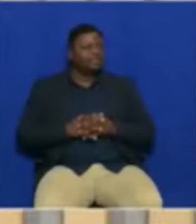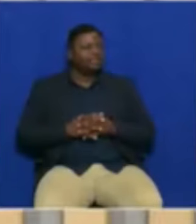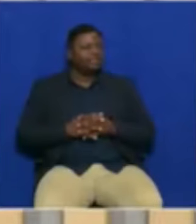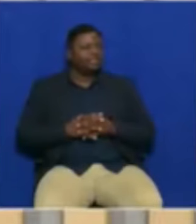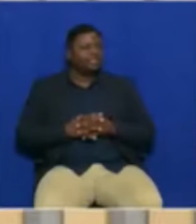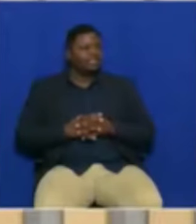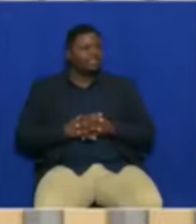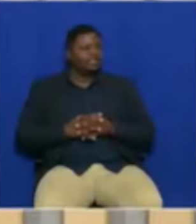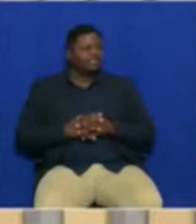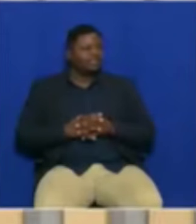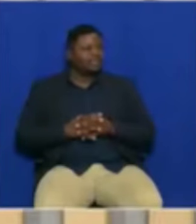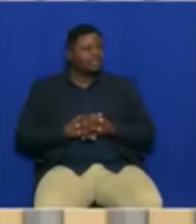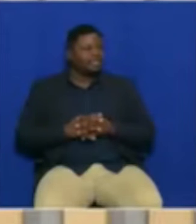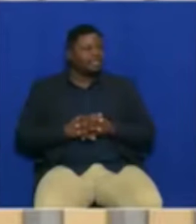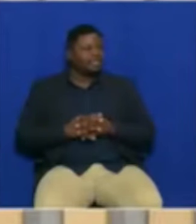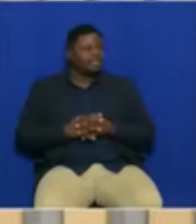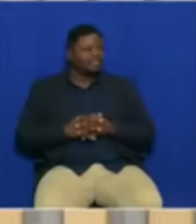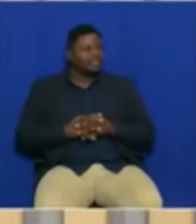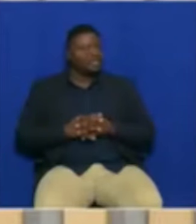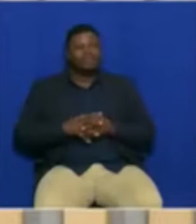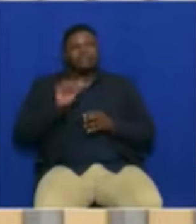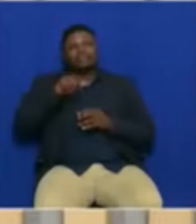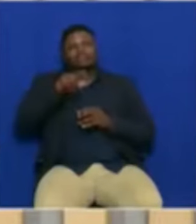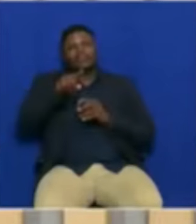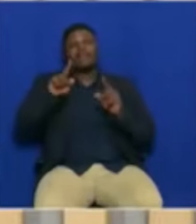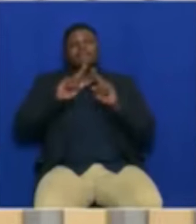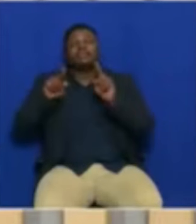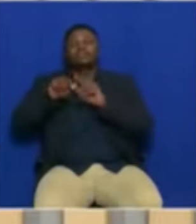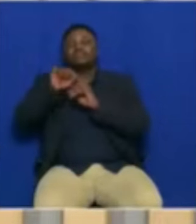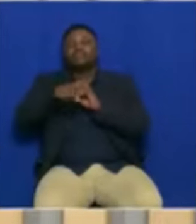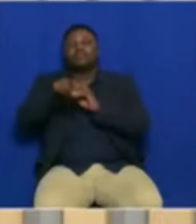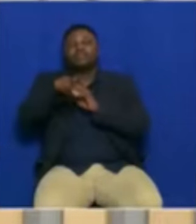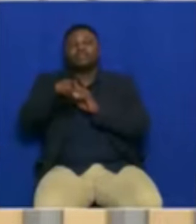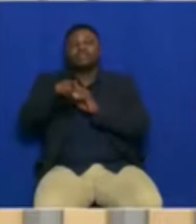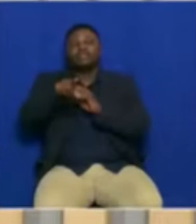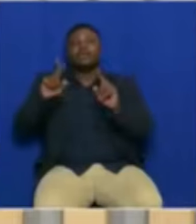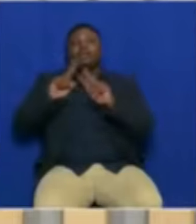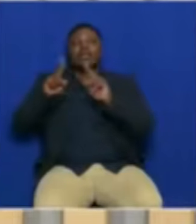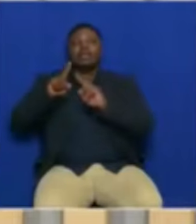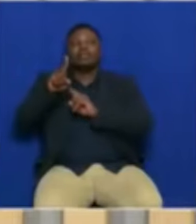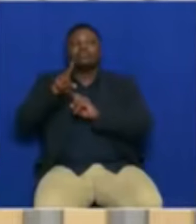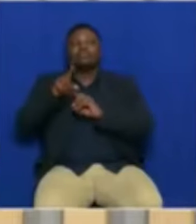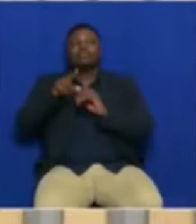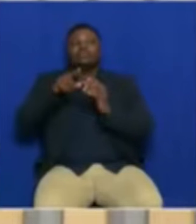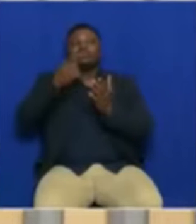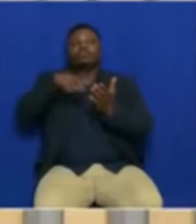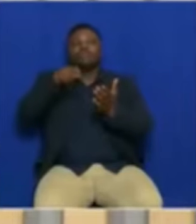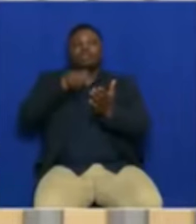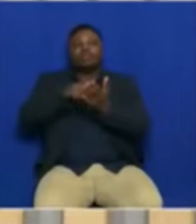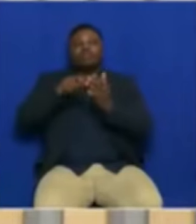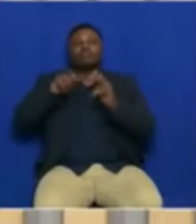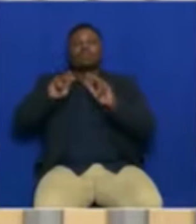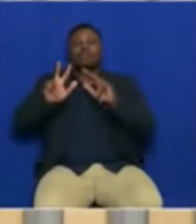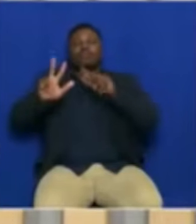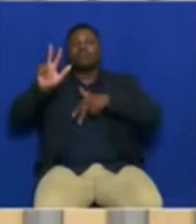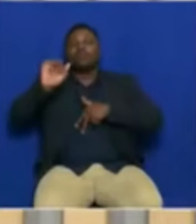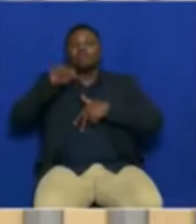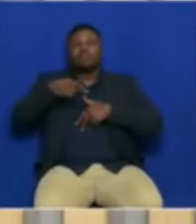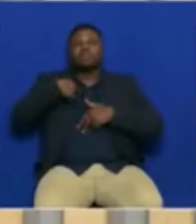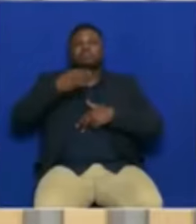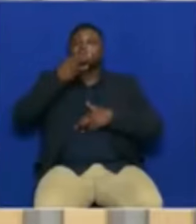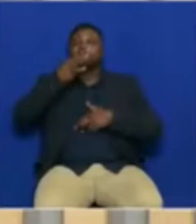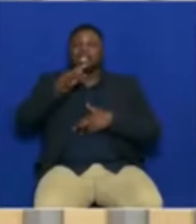The perjury would have been where you signed under oath that the information that you provided is true and correct.